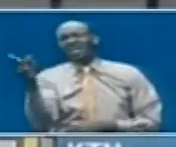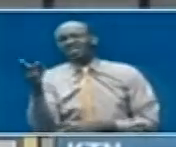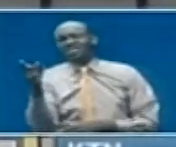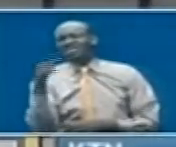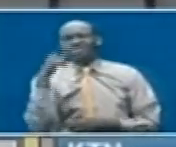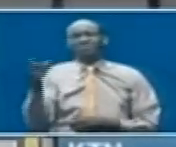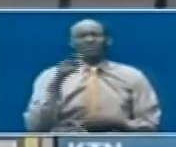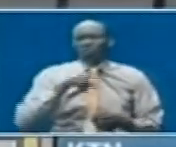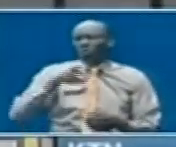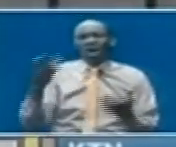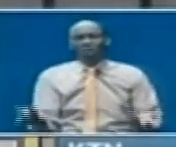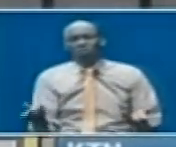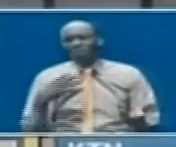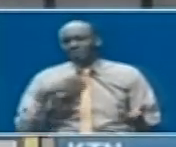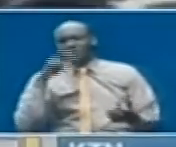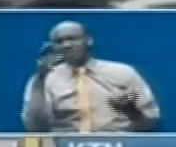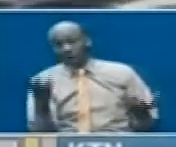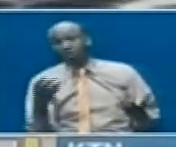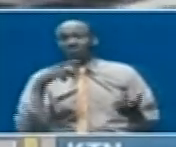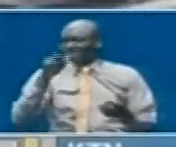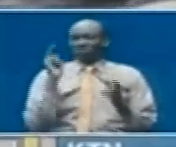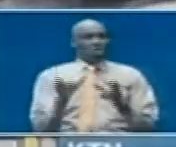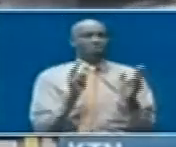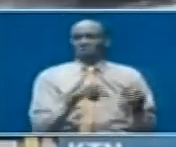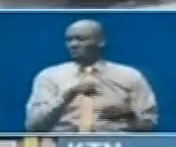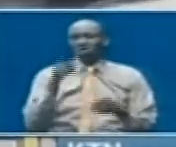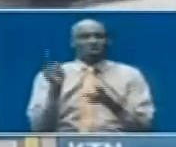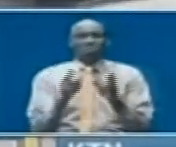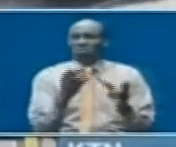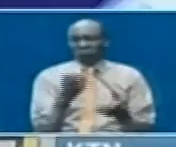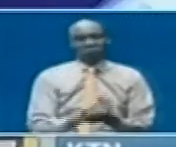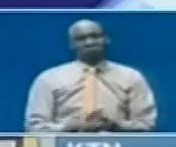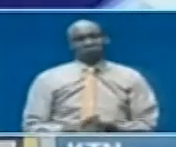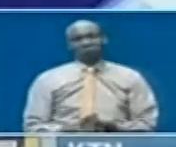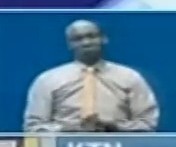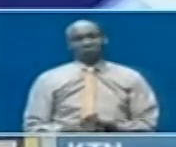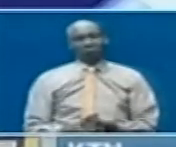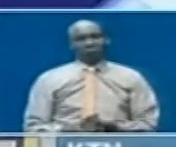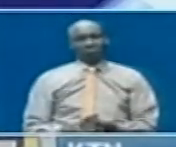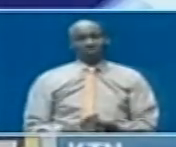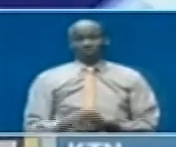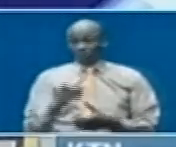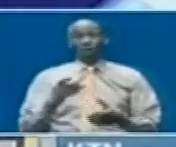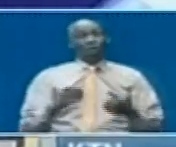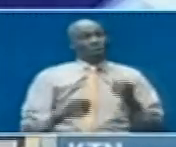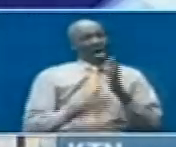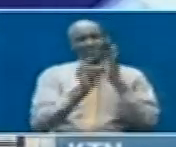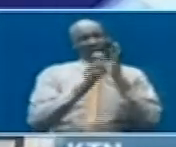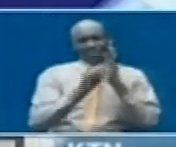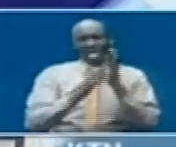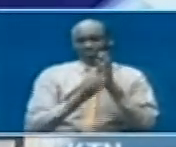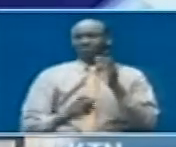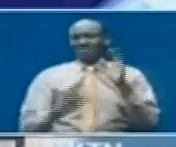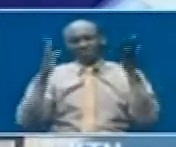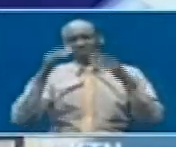Why are you following him around? That's how low-key he was. Wilson. So no fanfare, nothing. He was a private